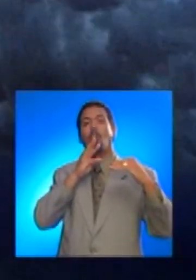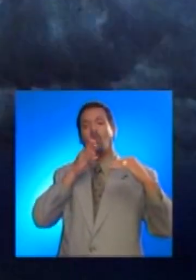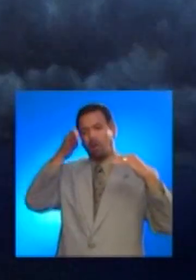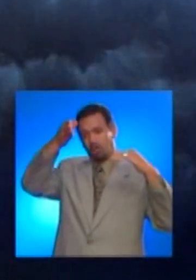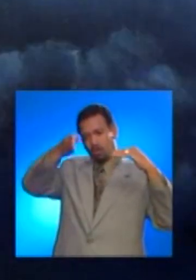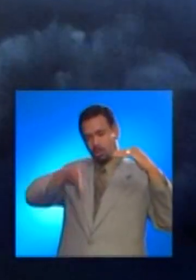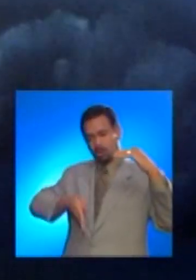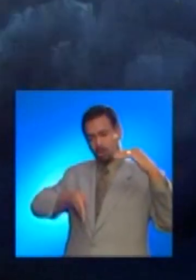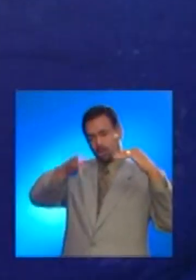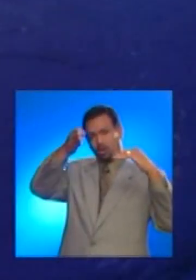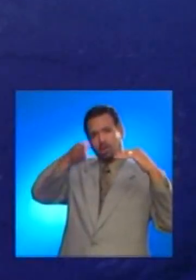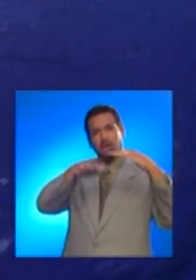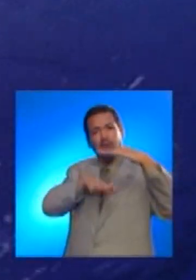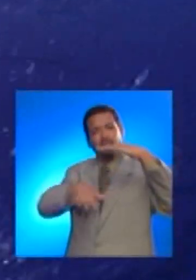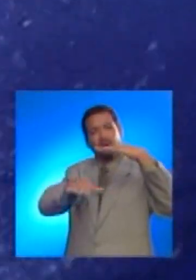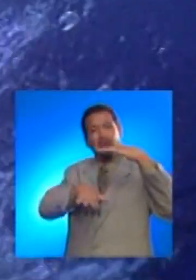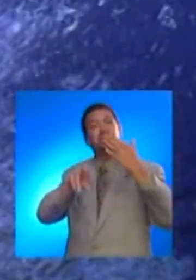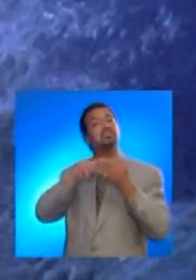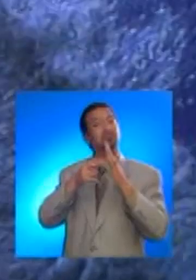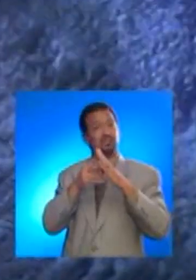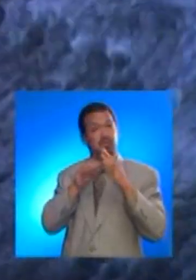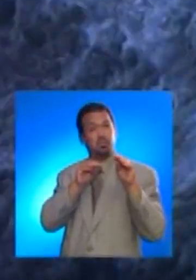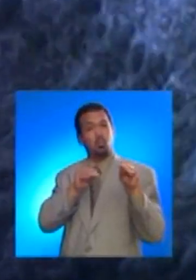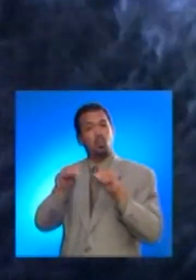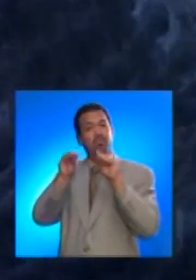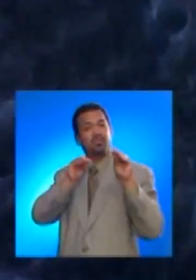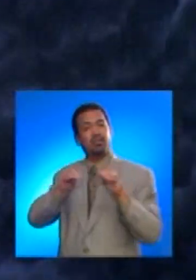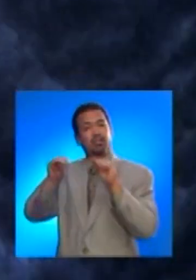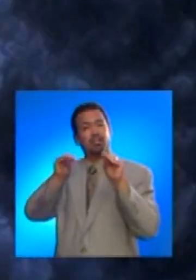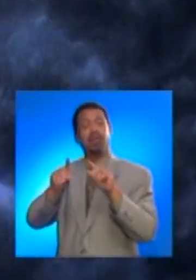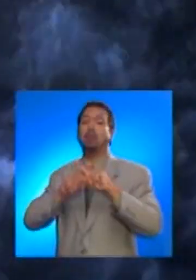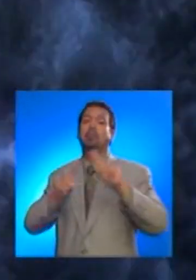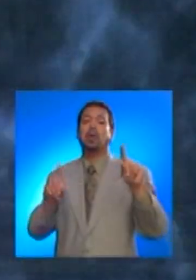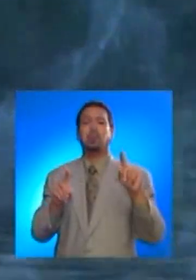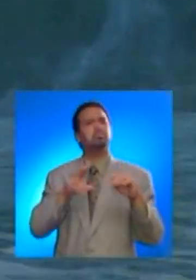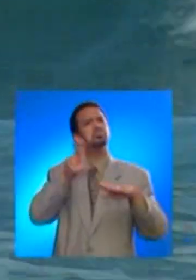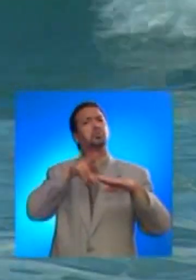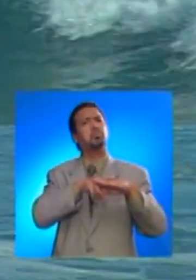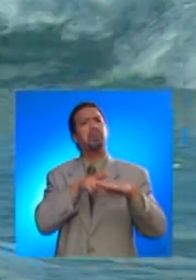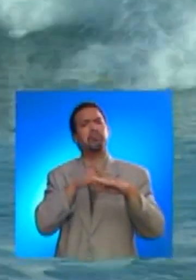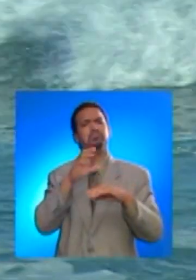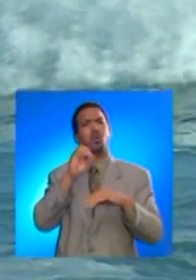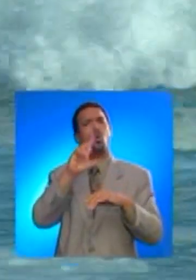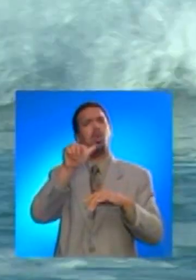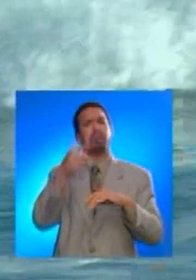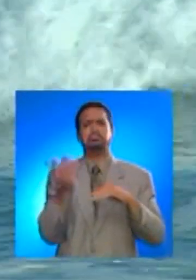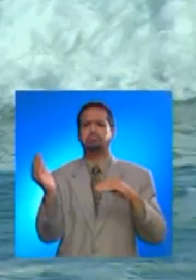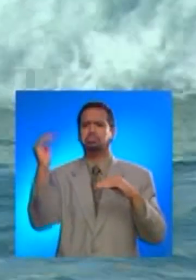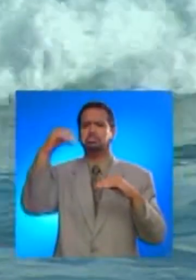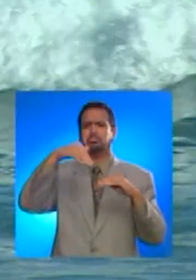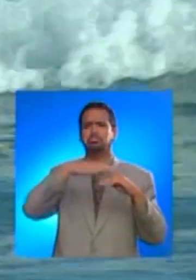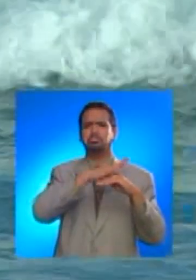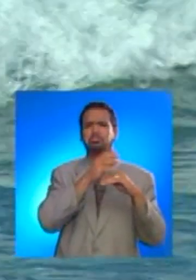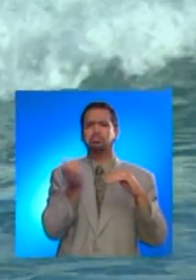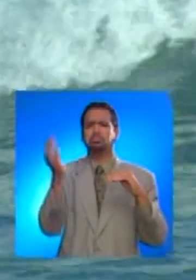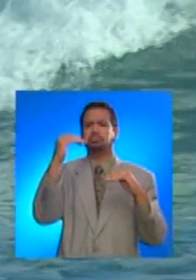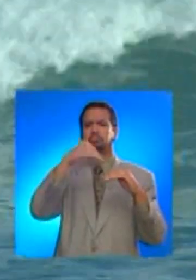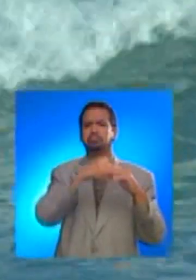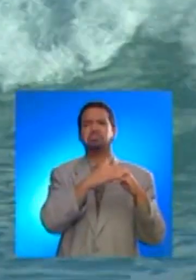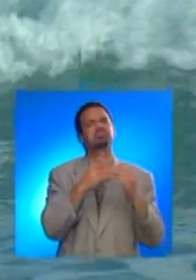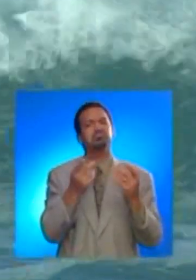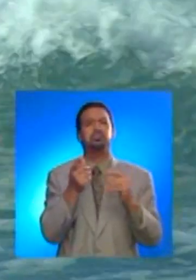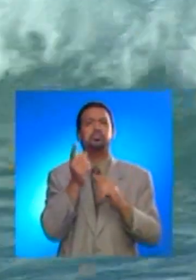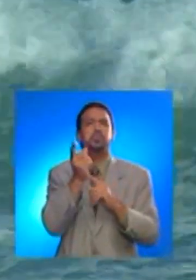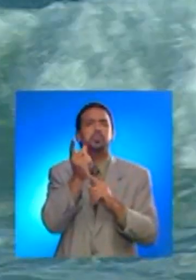Regardless of water depth, the whole column of water is moving below the tsunami. Unlike normal waves, where water flows in the